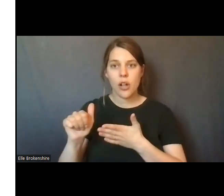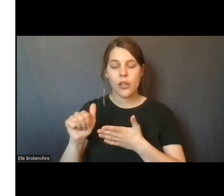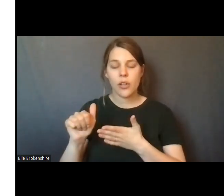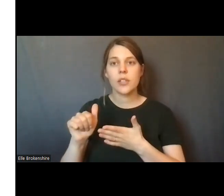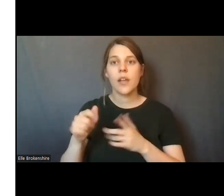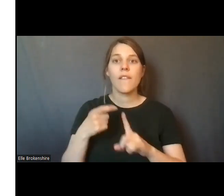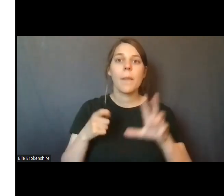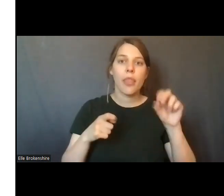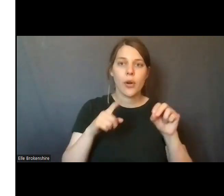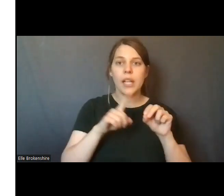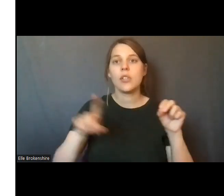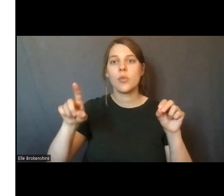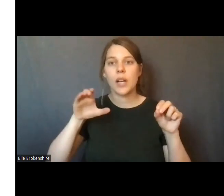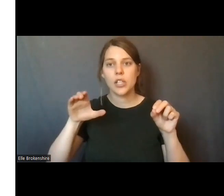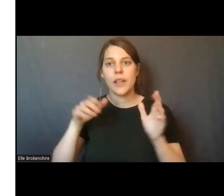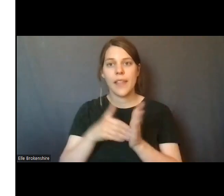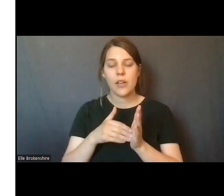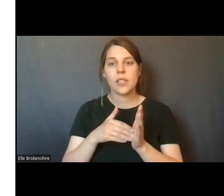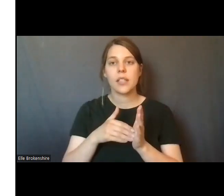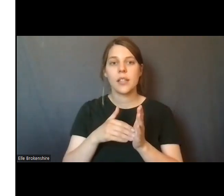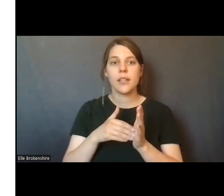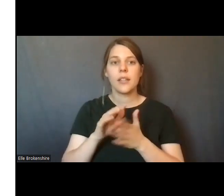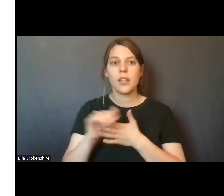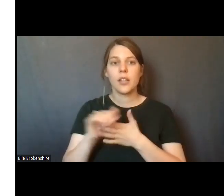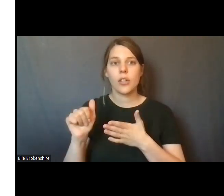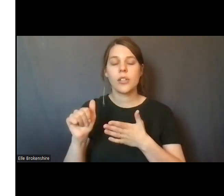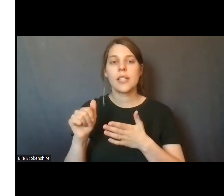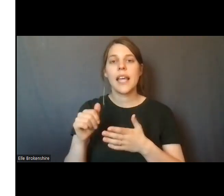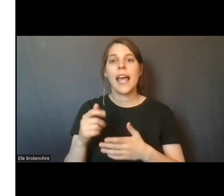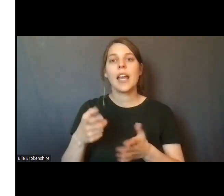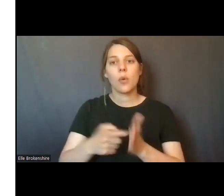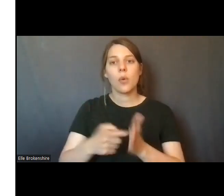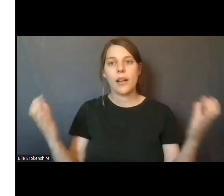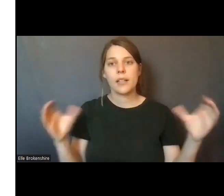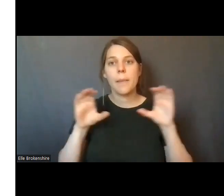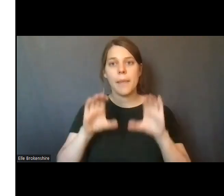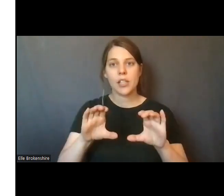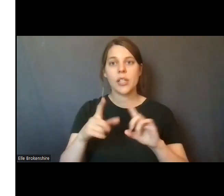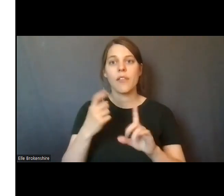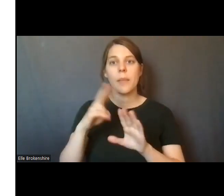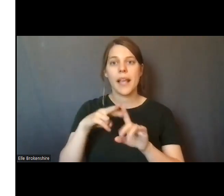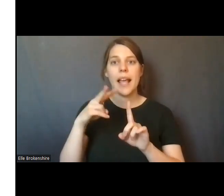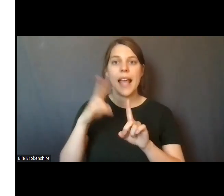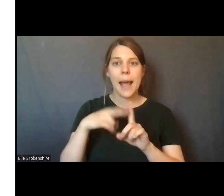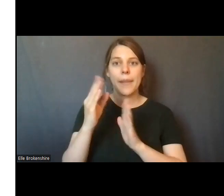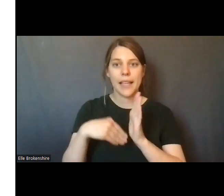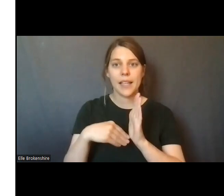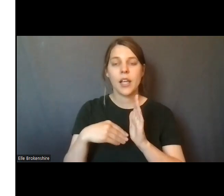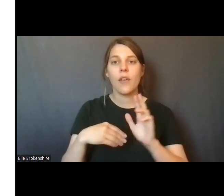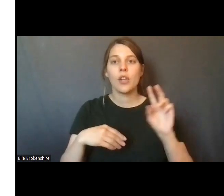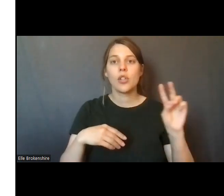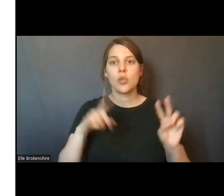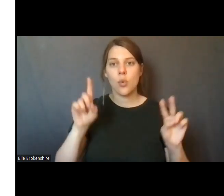to $100,000. And there is a matching requirement from the applicant of 2 to 1, meaning for